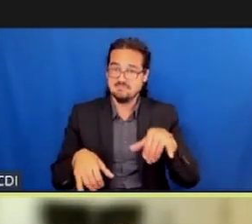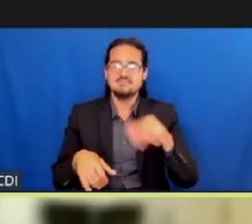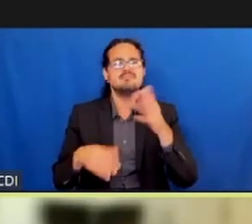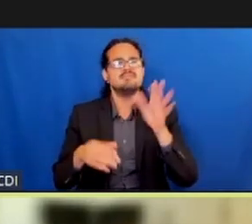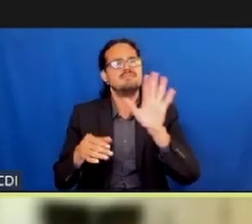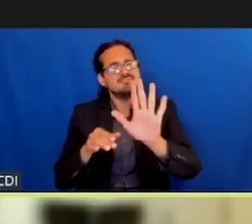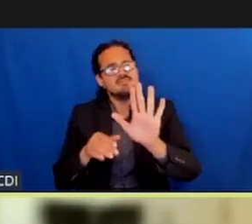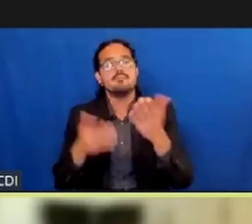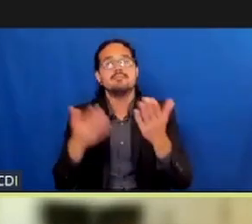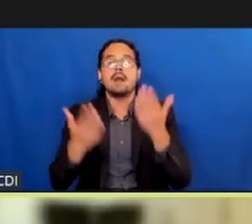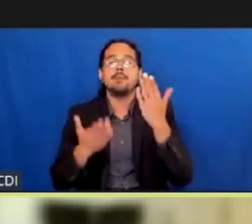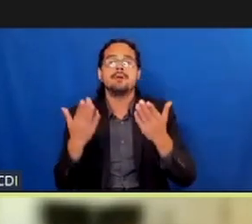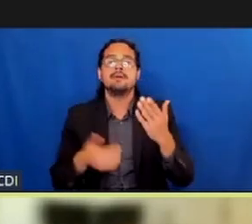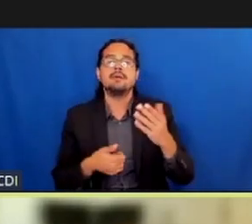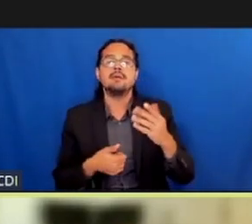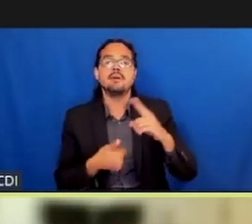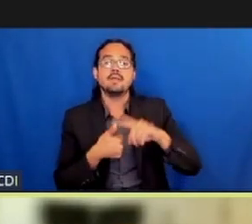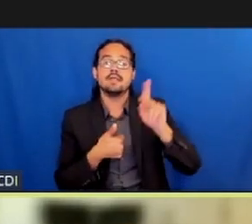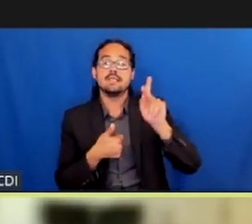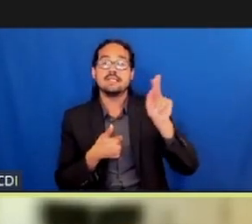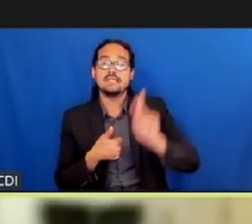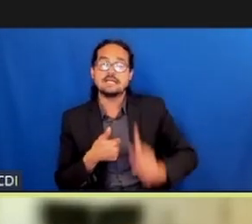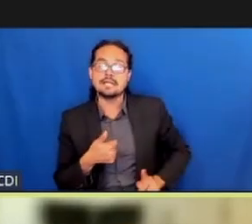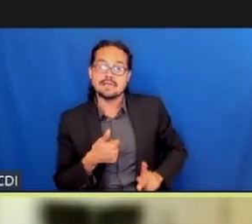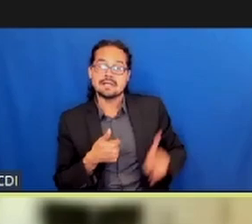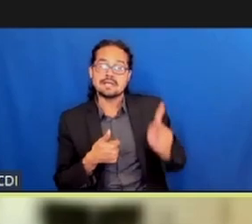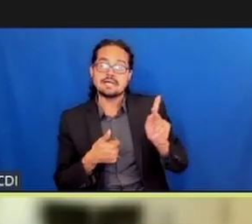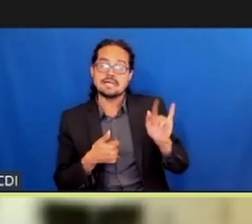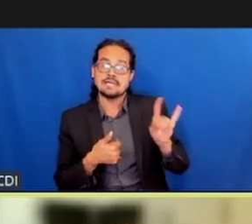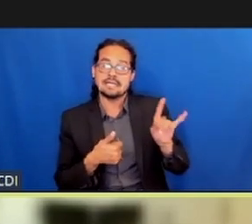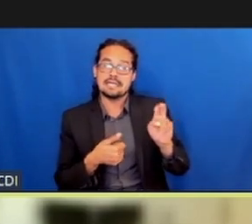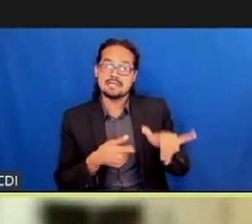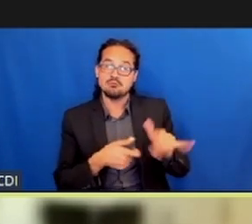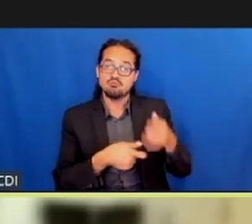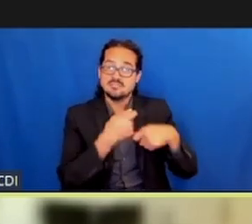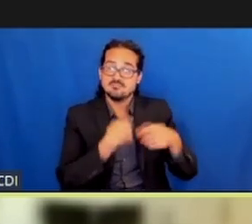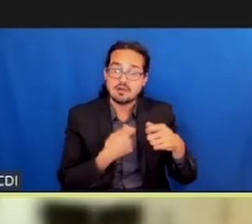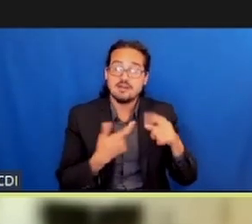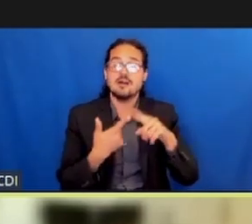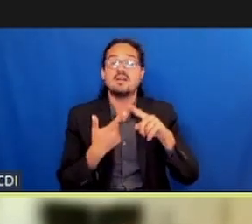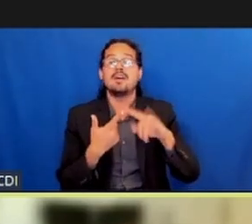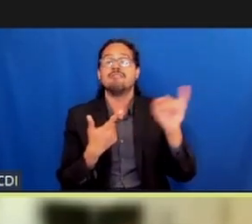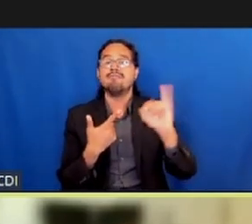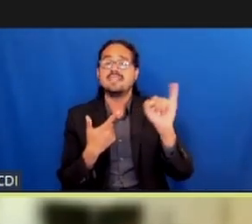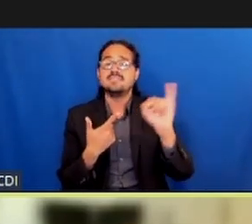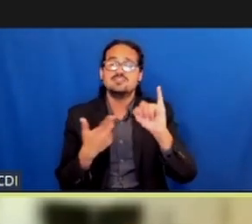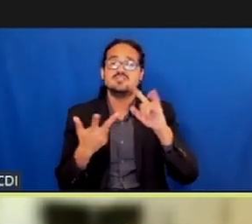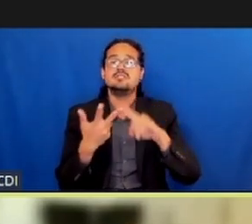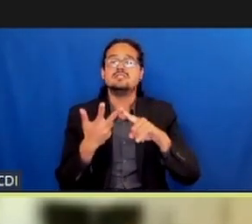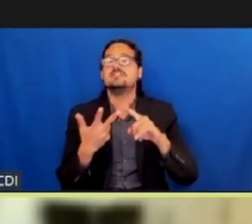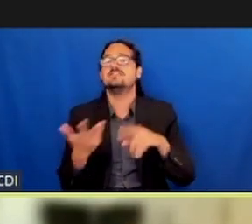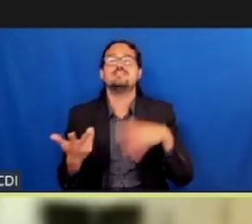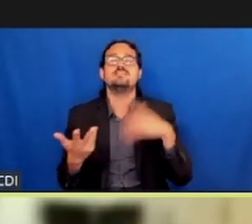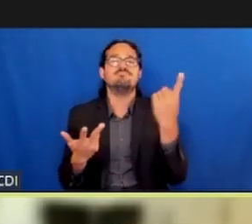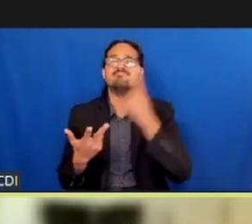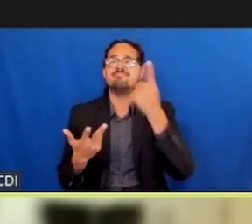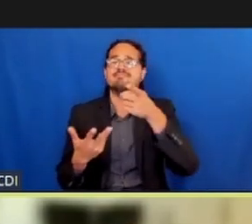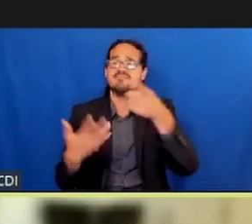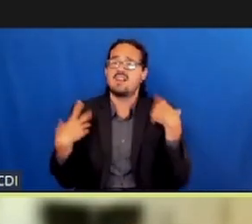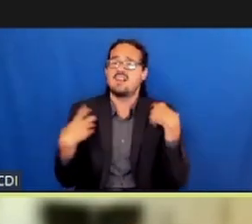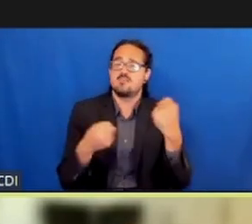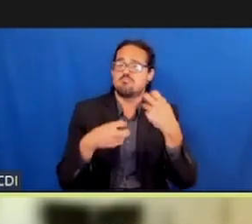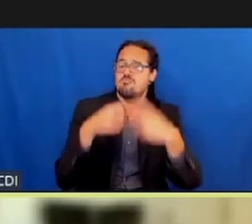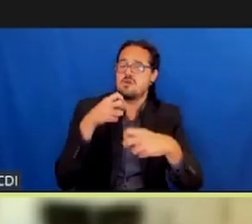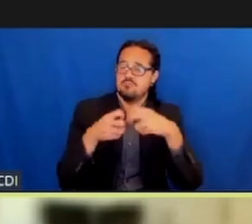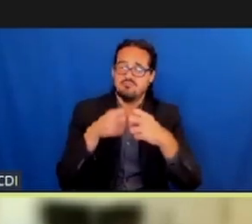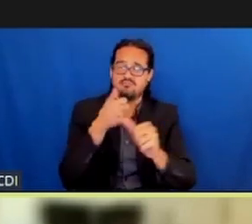immune system. Generally, your doctor will tell you if you're on one of those medications, they should get vaccinated. And they should, and this sounds kind of